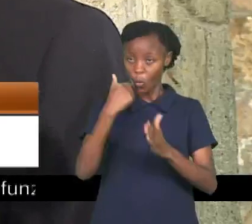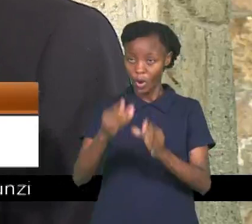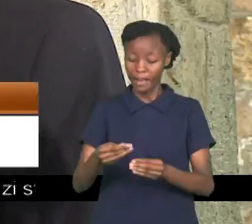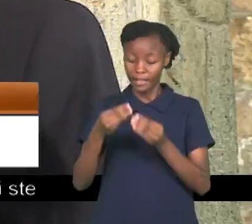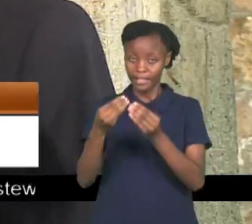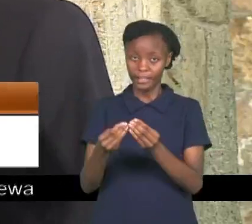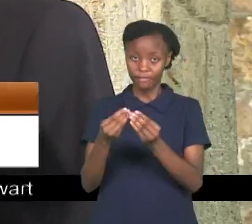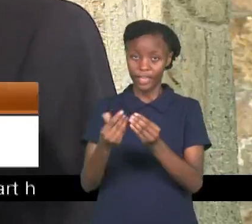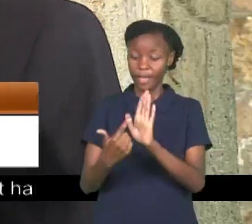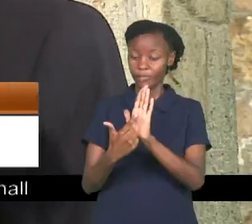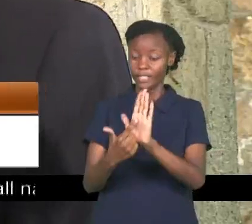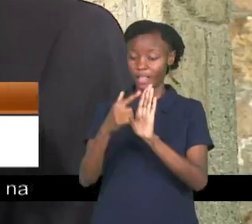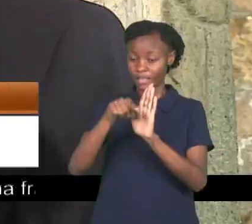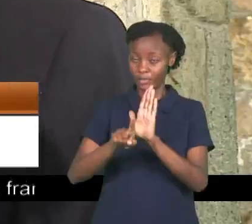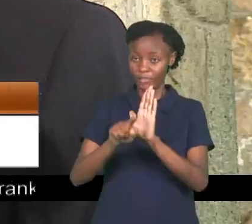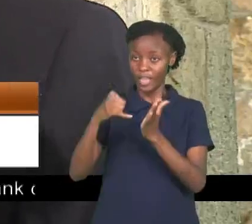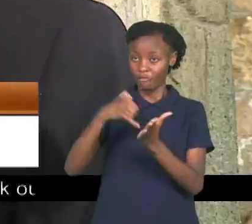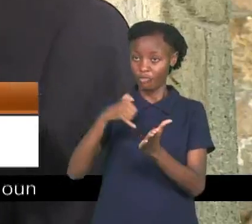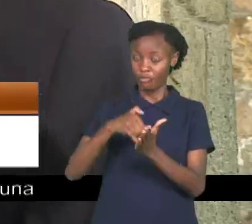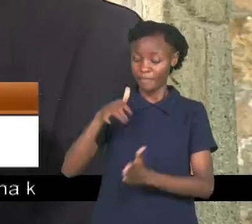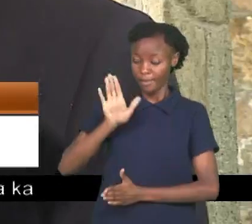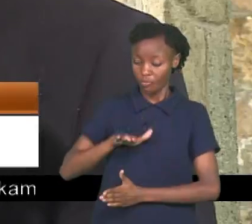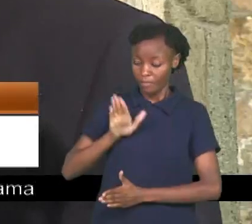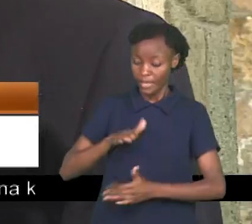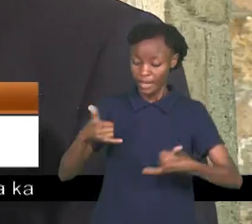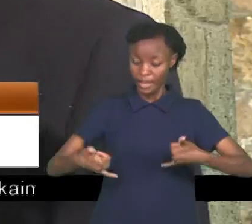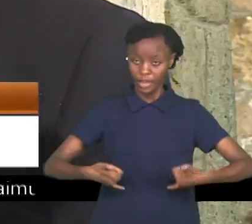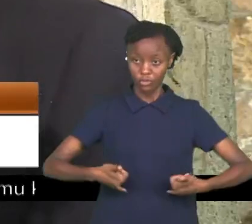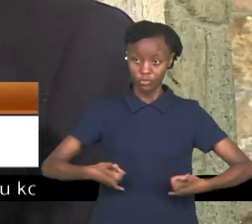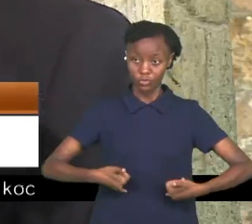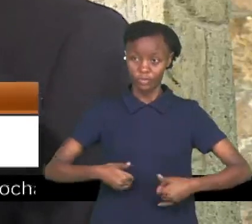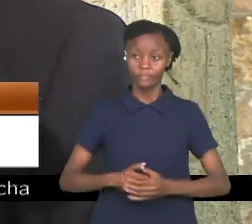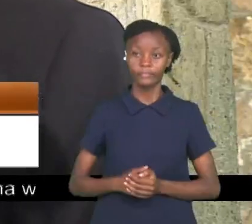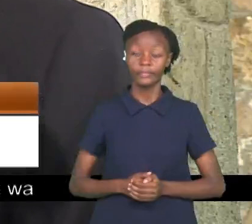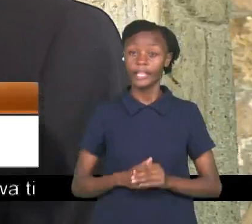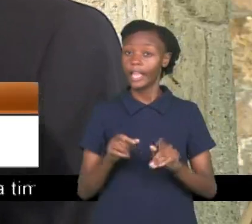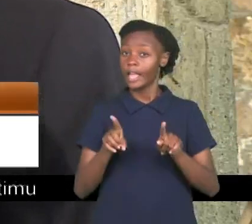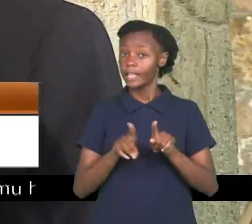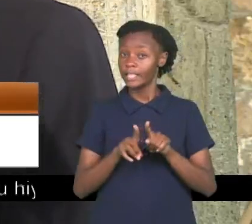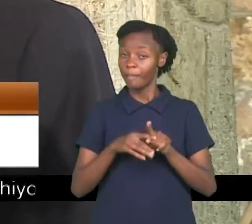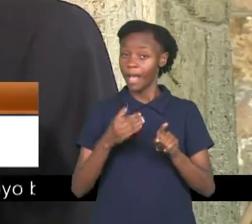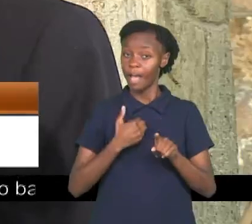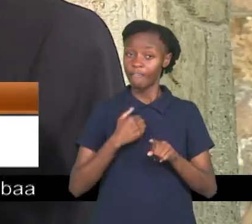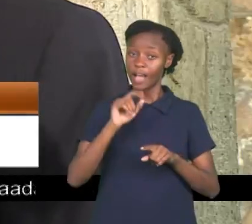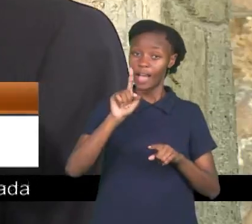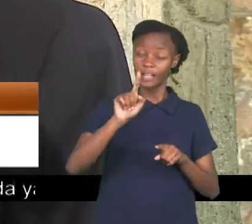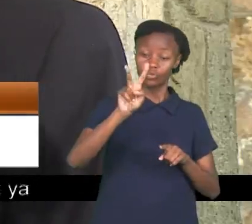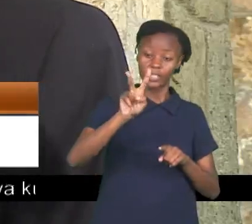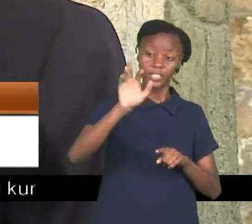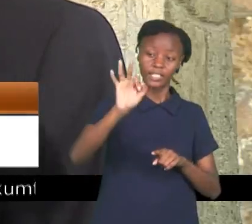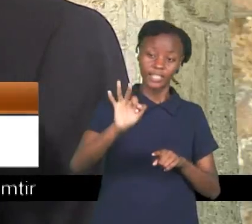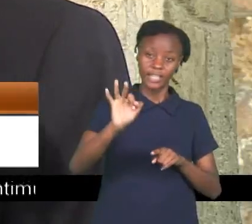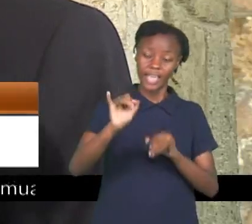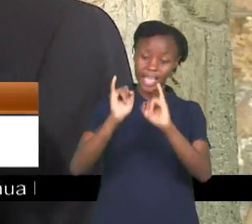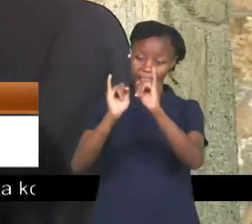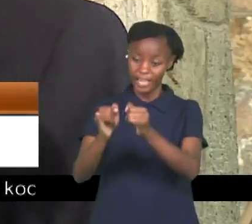us. This included women and youth. We also heard from 123 individuals